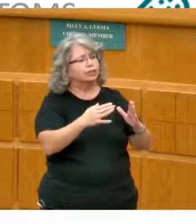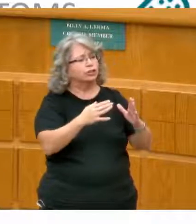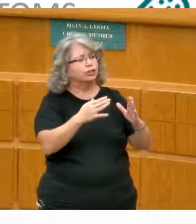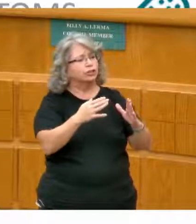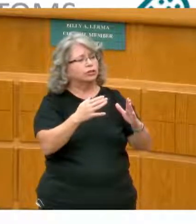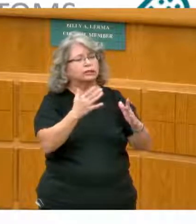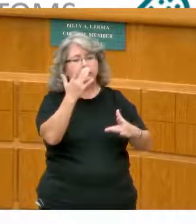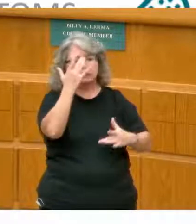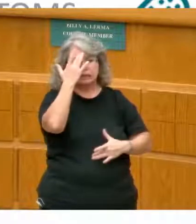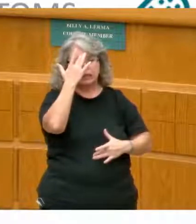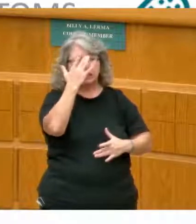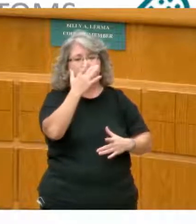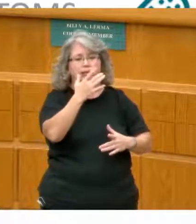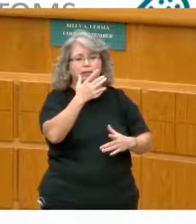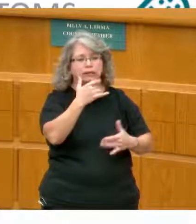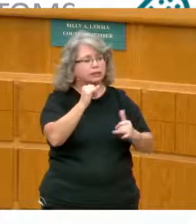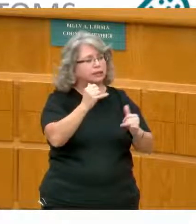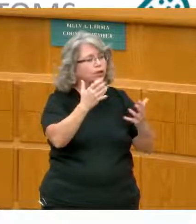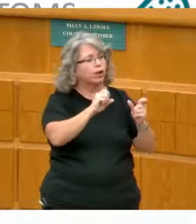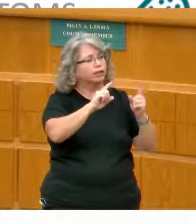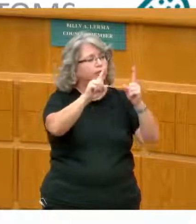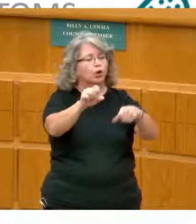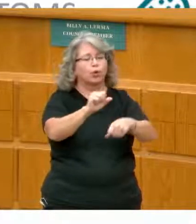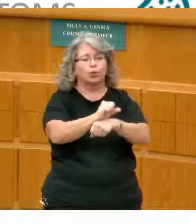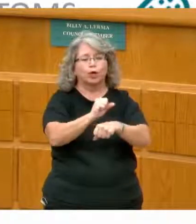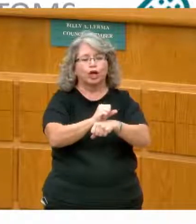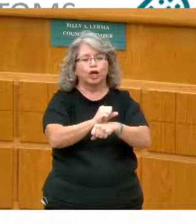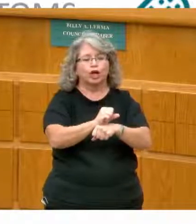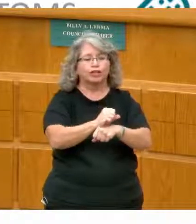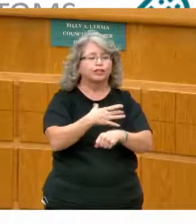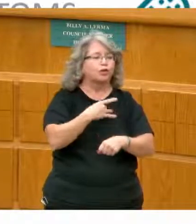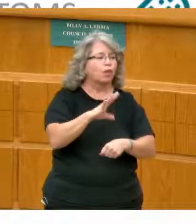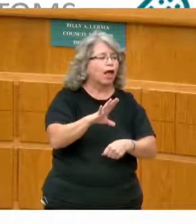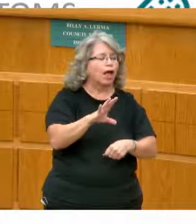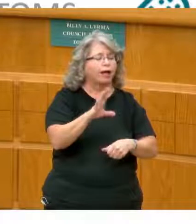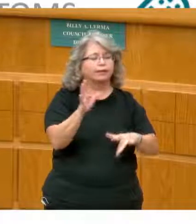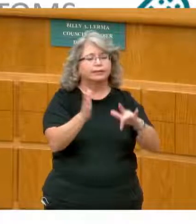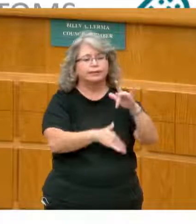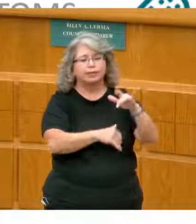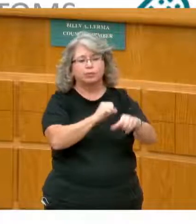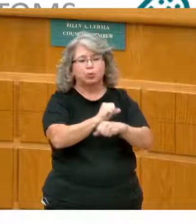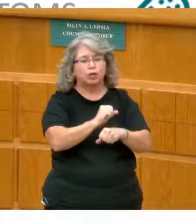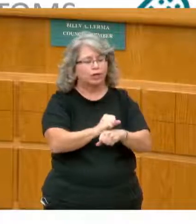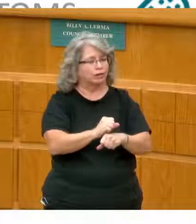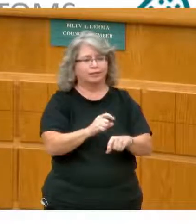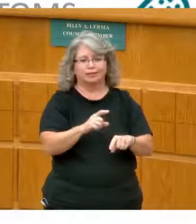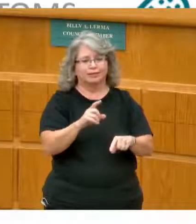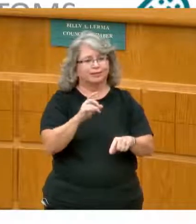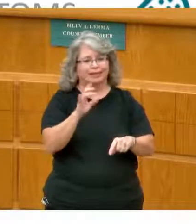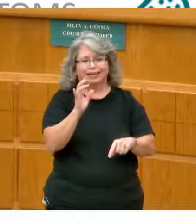like missing class and they were short-staffed, but that's not the way to help the staffing get,